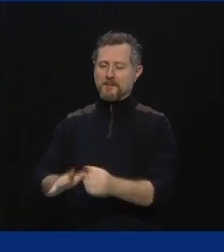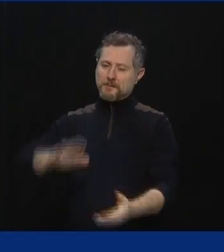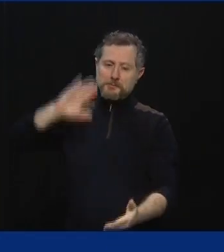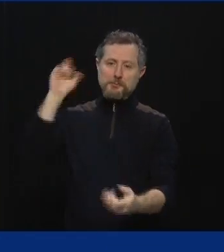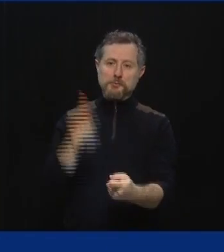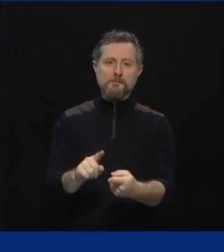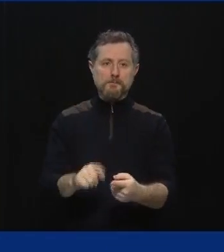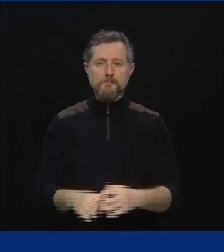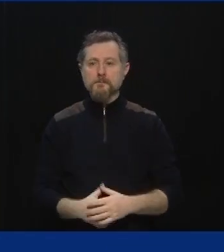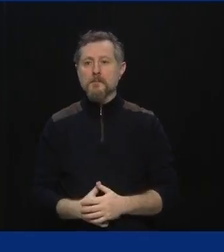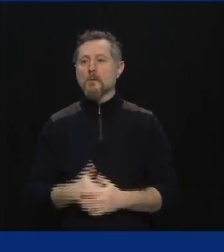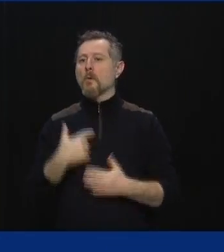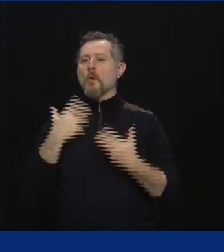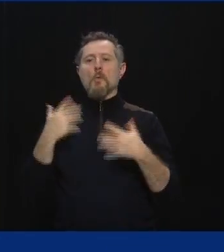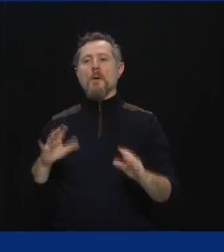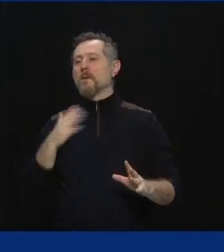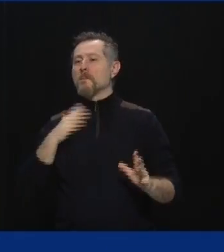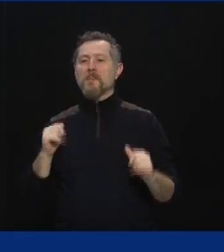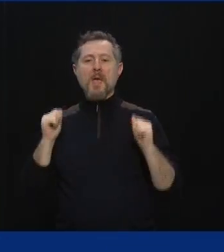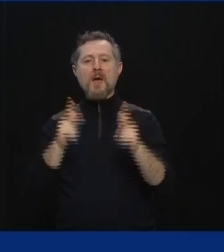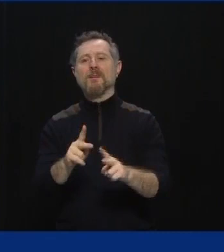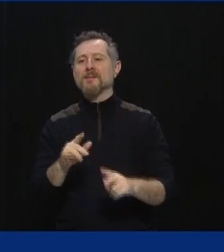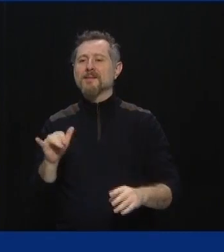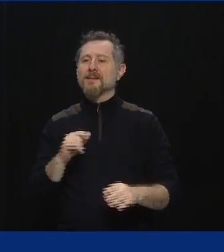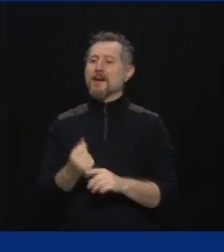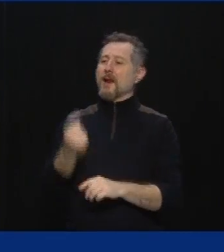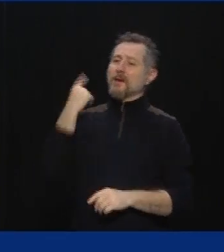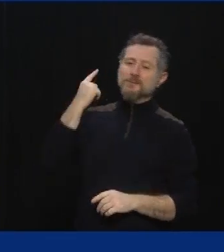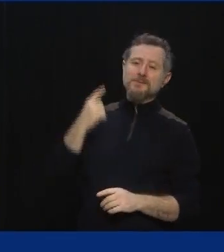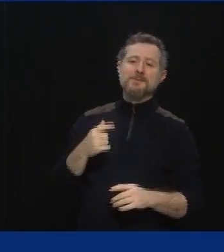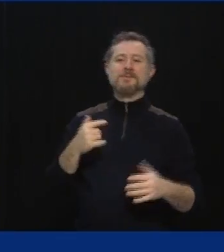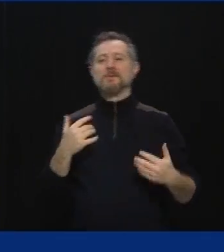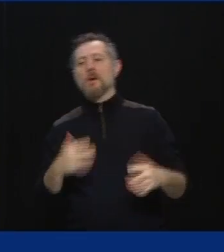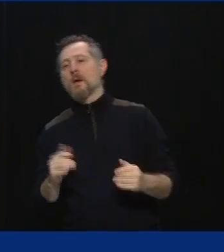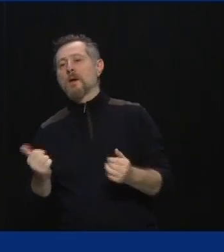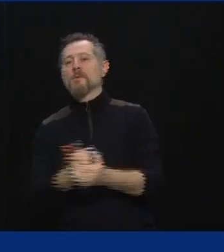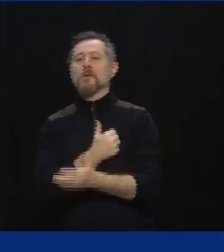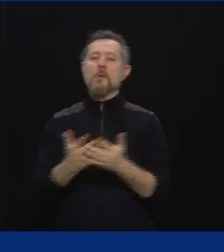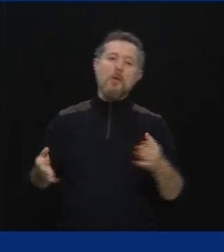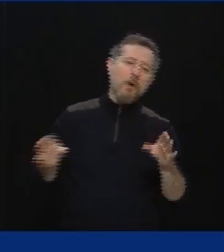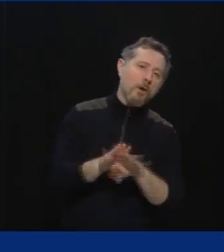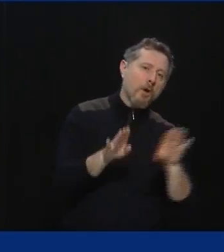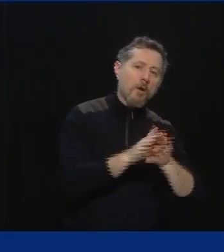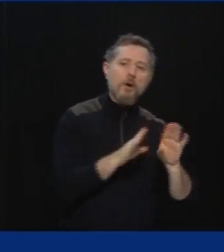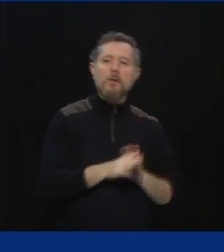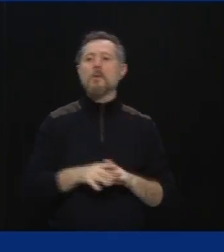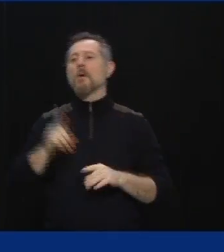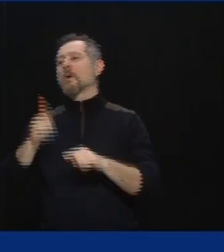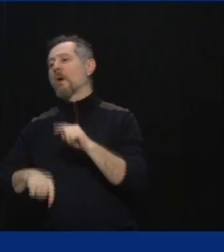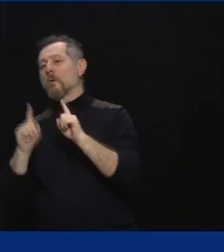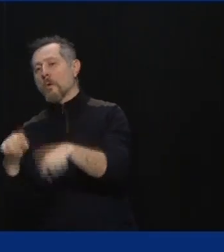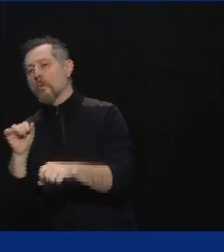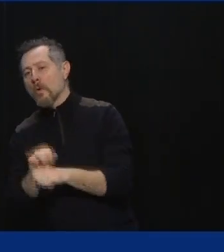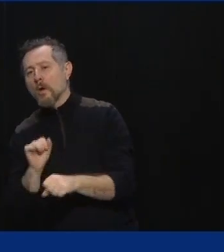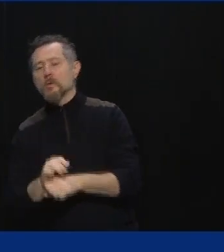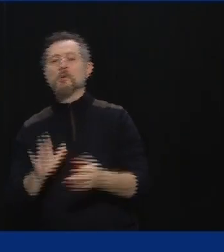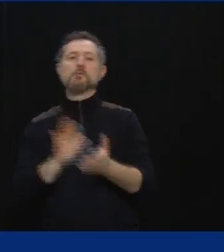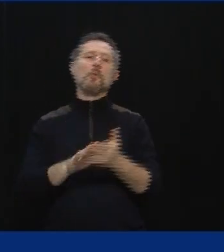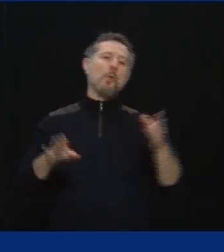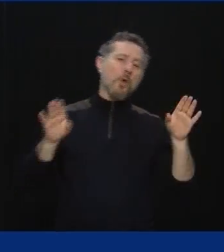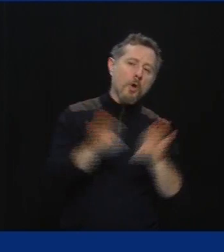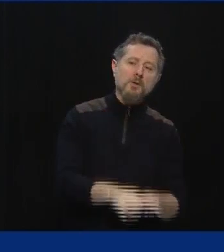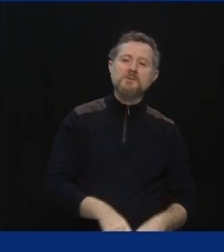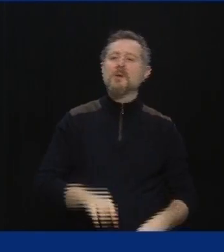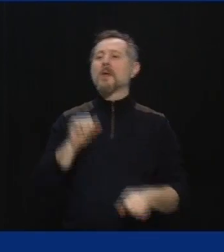we never have to go back to the days of being in lockdown where you couldn't go to work, you couldn't go to schools, you couldn't go to worship